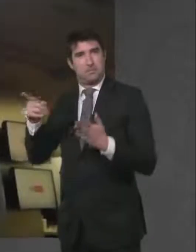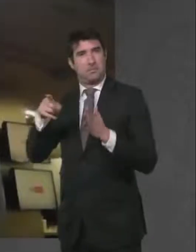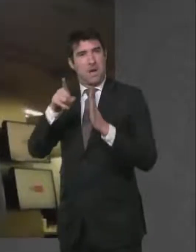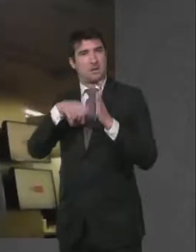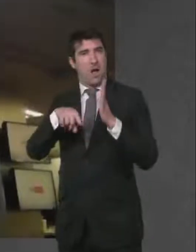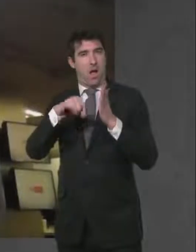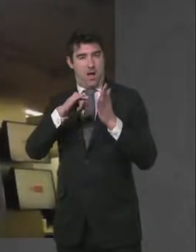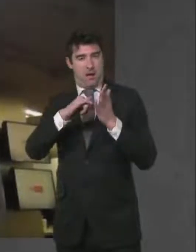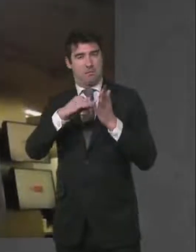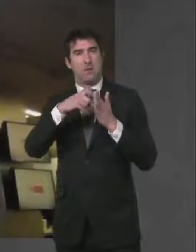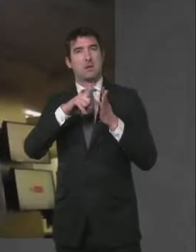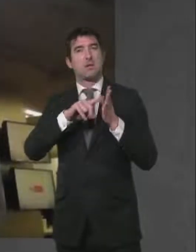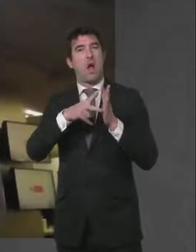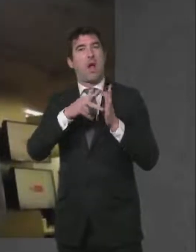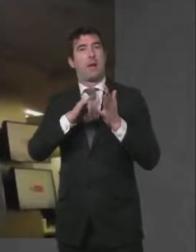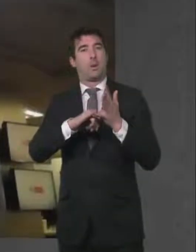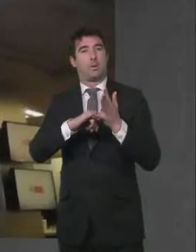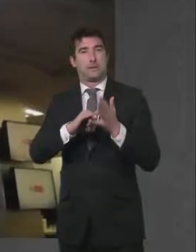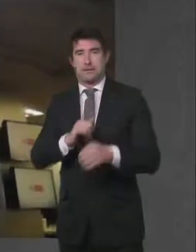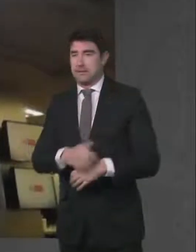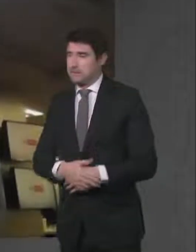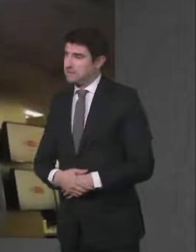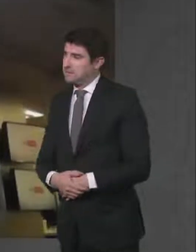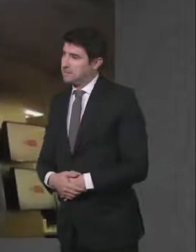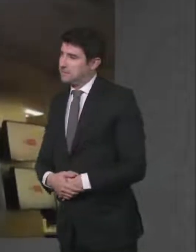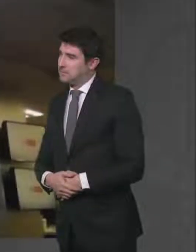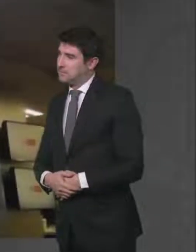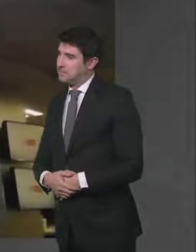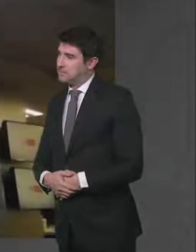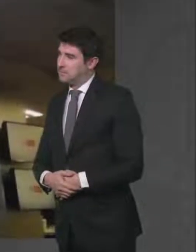quoted Chris Whitty saying that things will be much better by